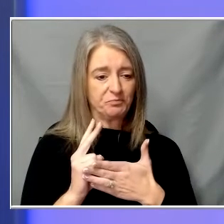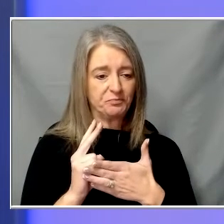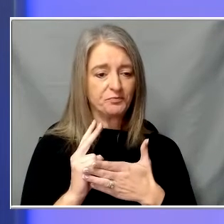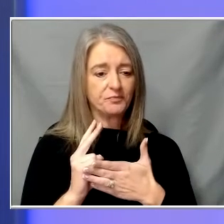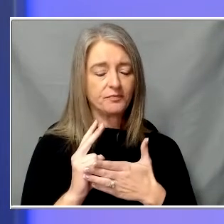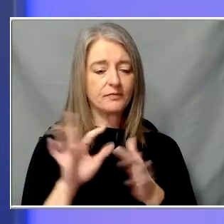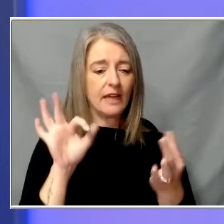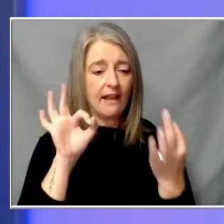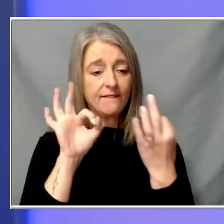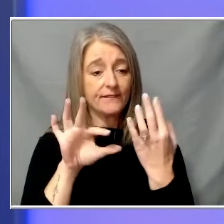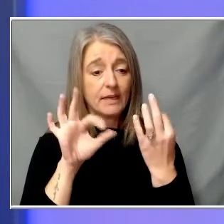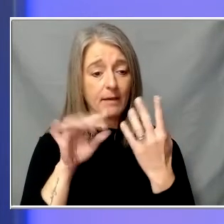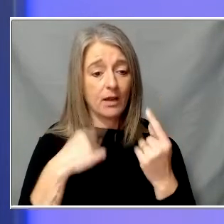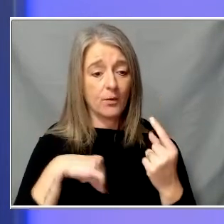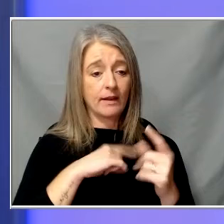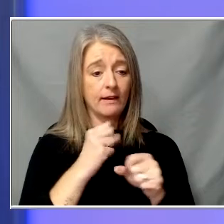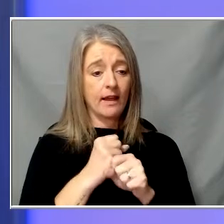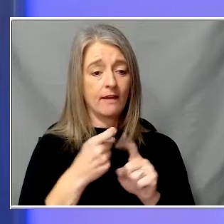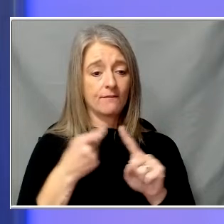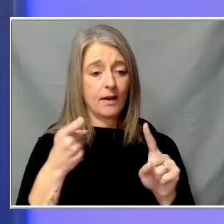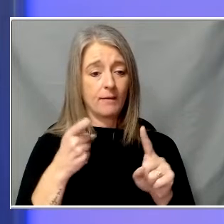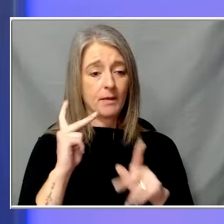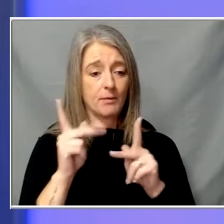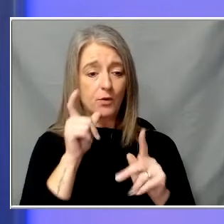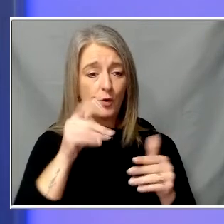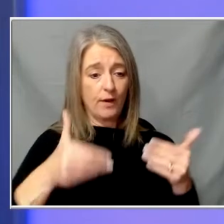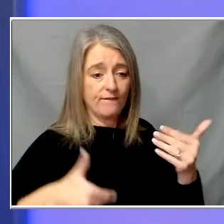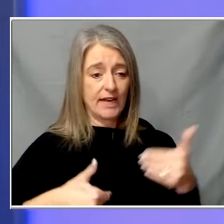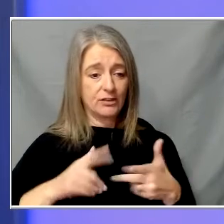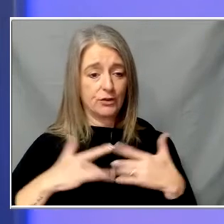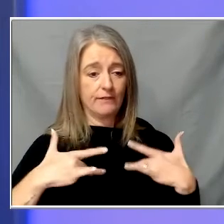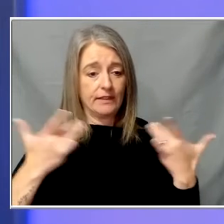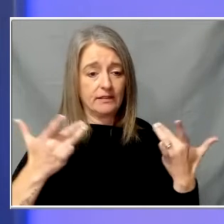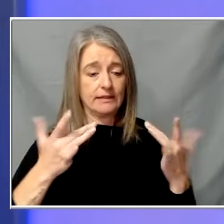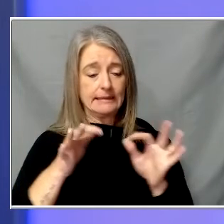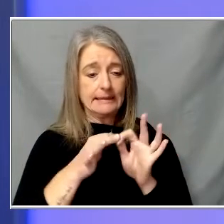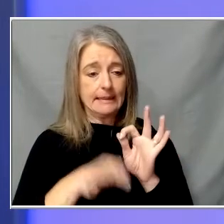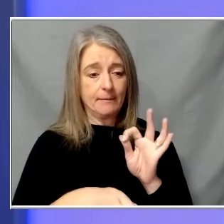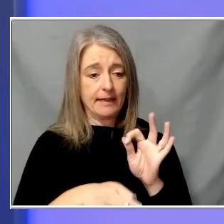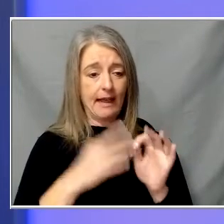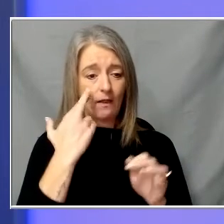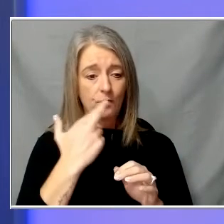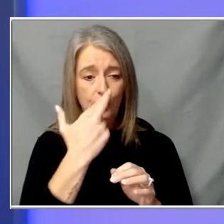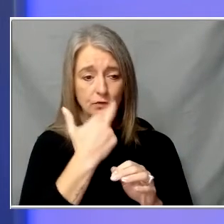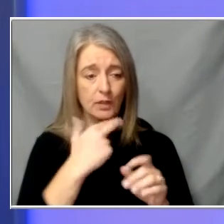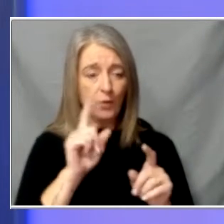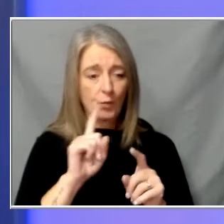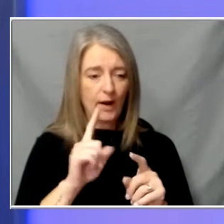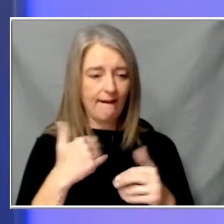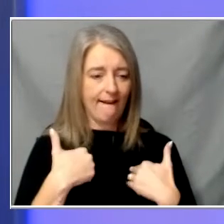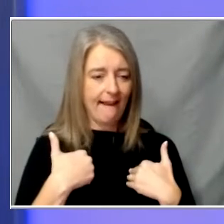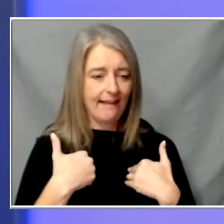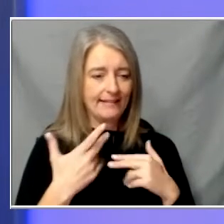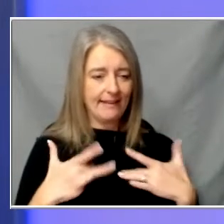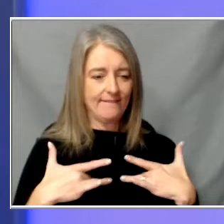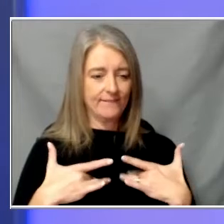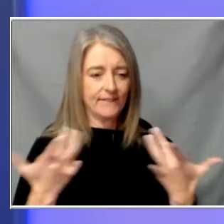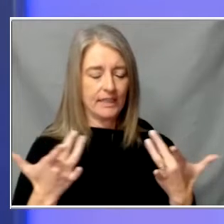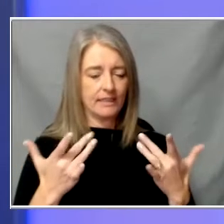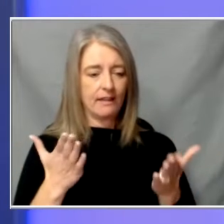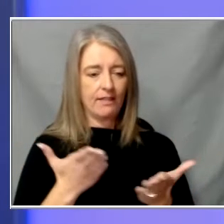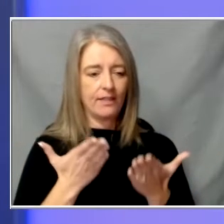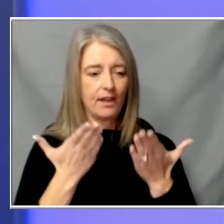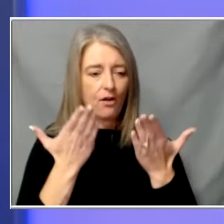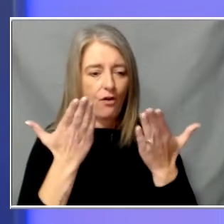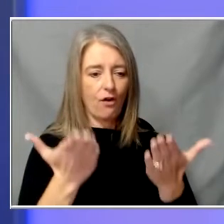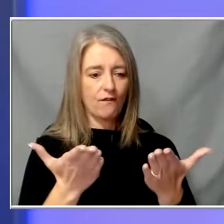feedback that we got from people that weren't even invited to the event, they were just simply at the restaurant that we were hosting it at, they had offered, after